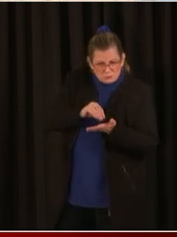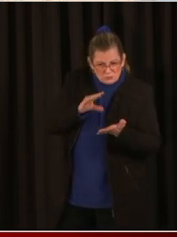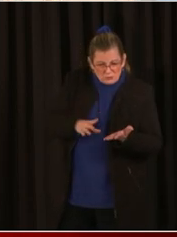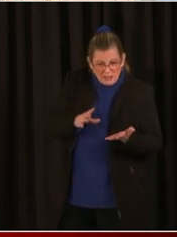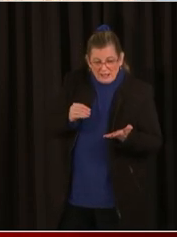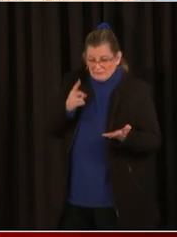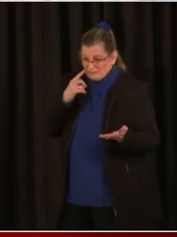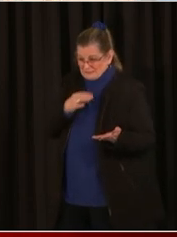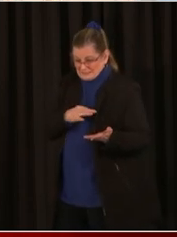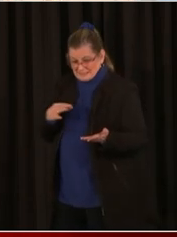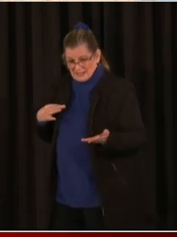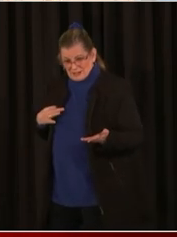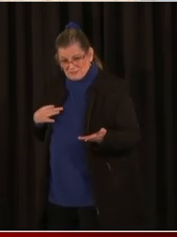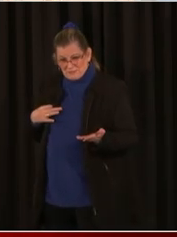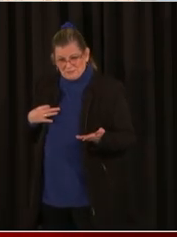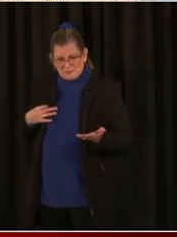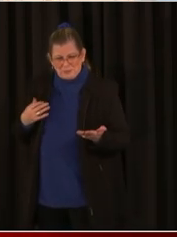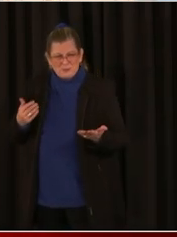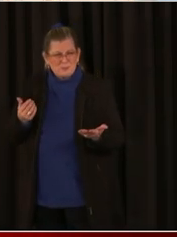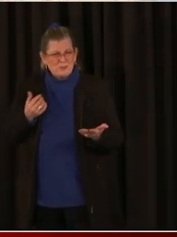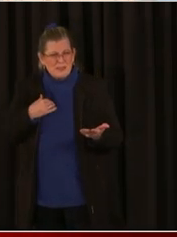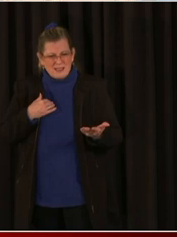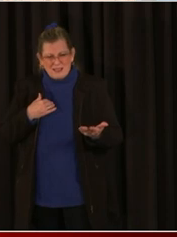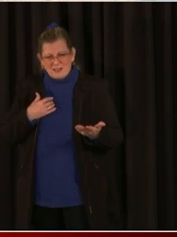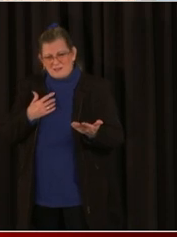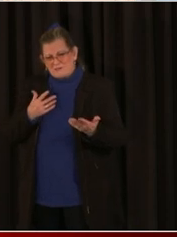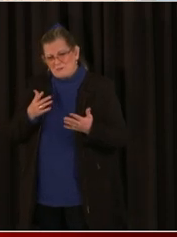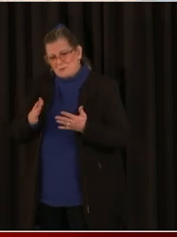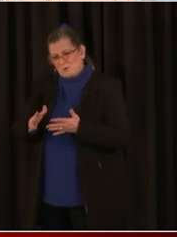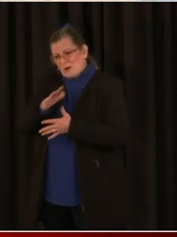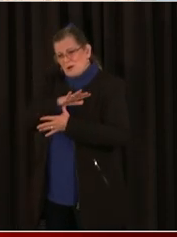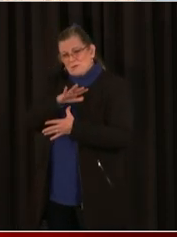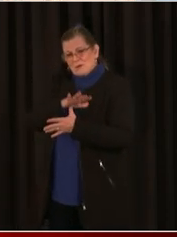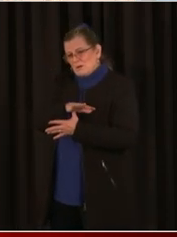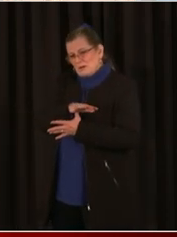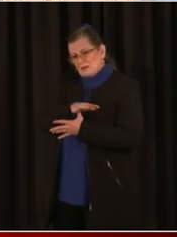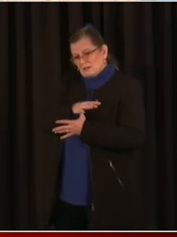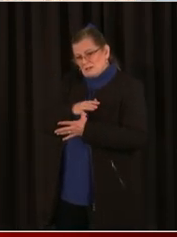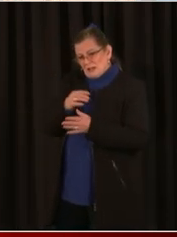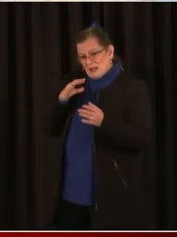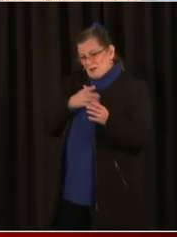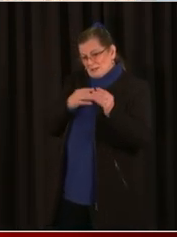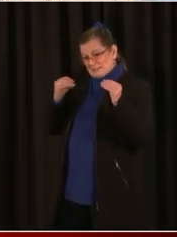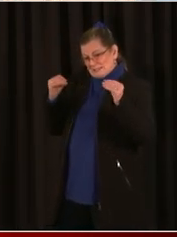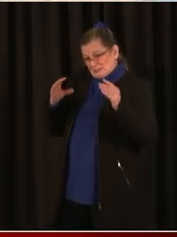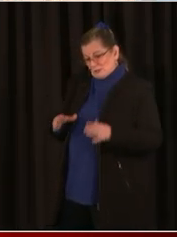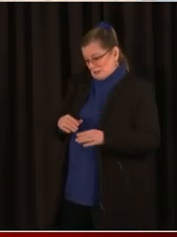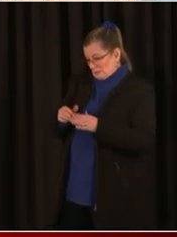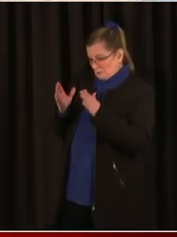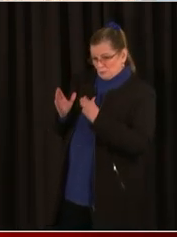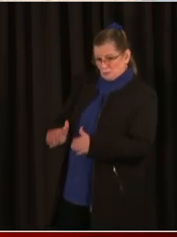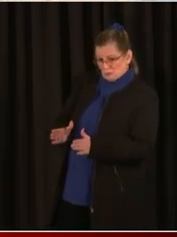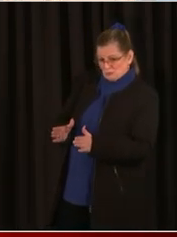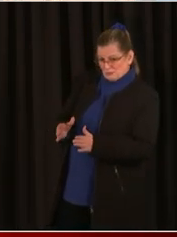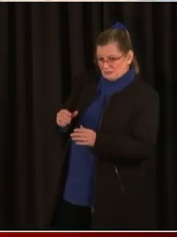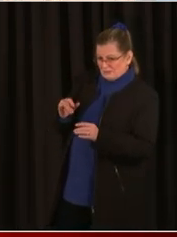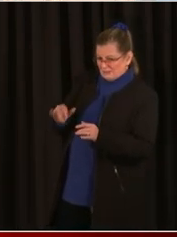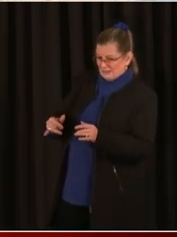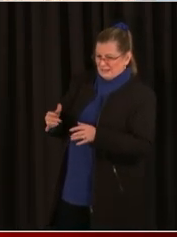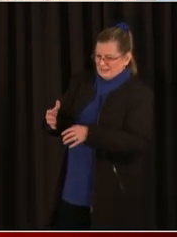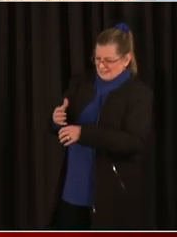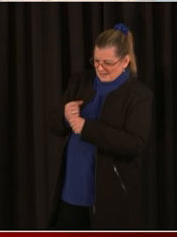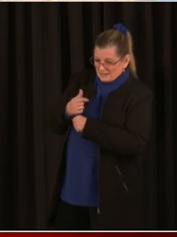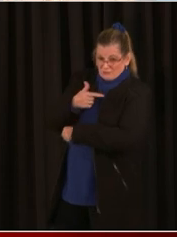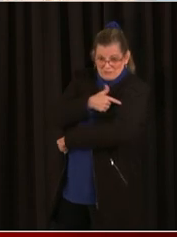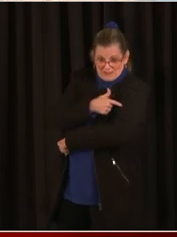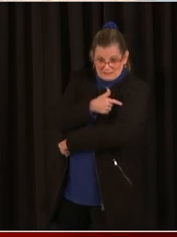for staff. We have prioritized our teachers, our in-person teachers, so that they're